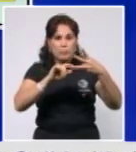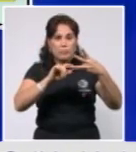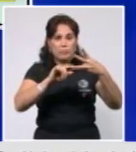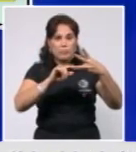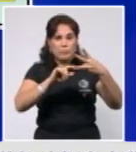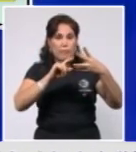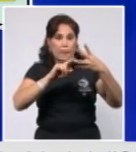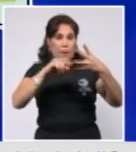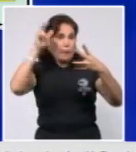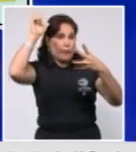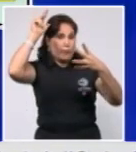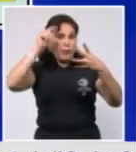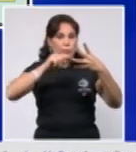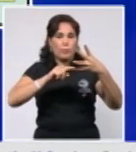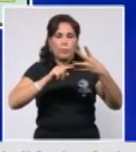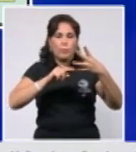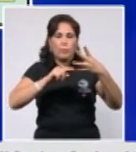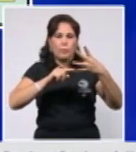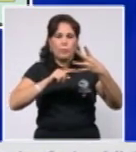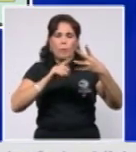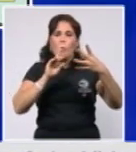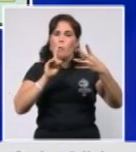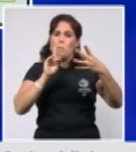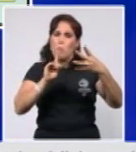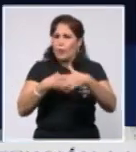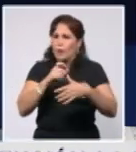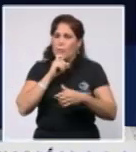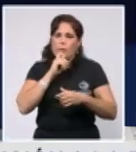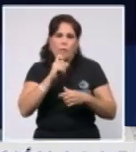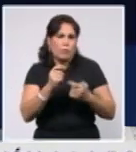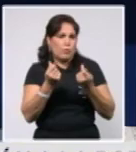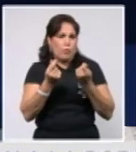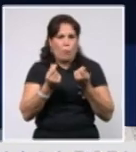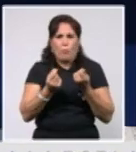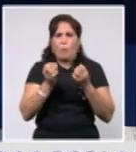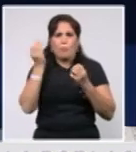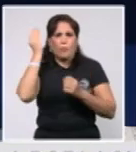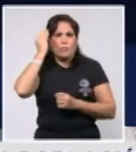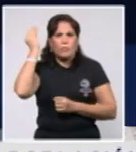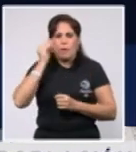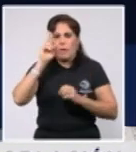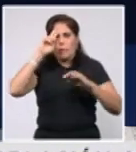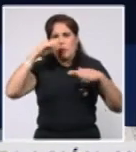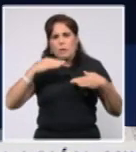with 4.07%. This